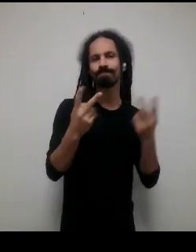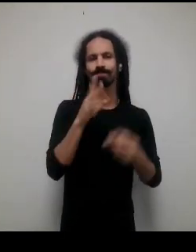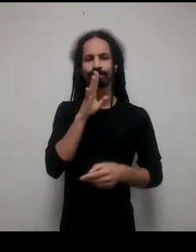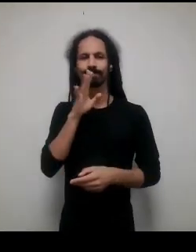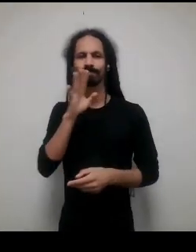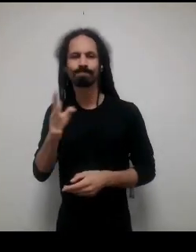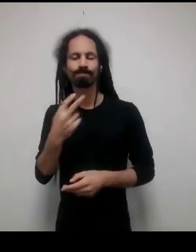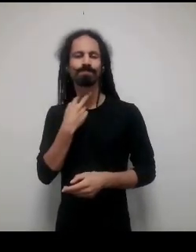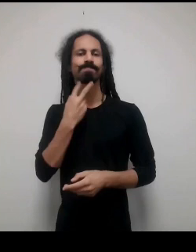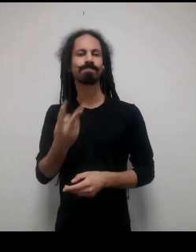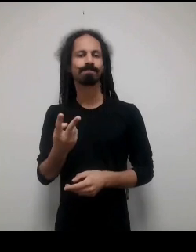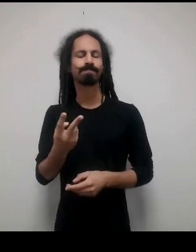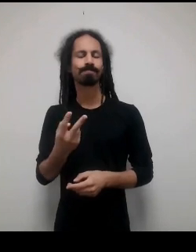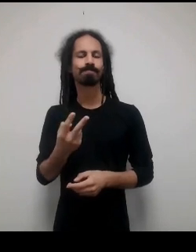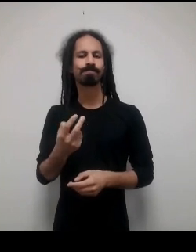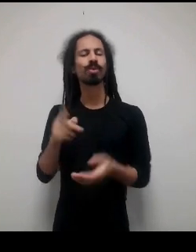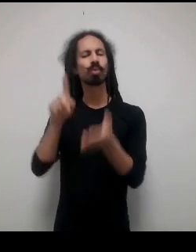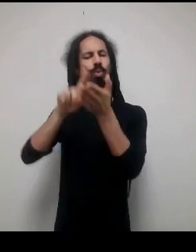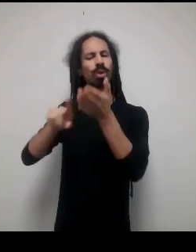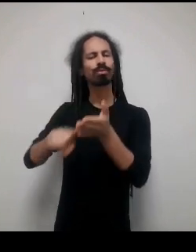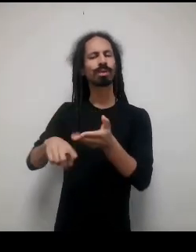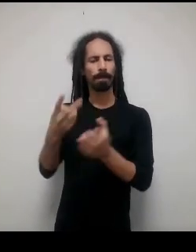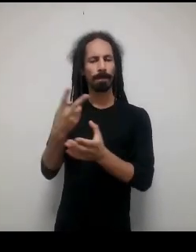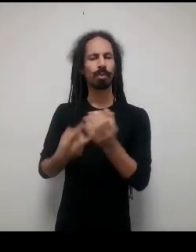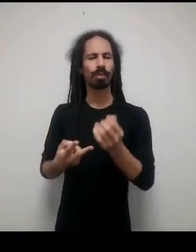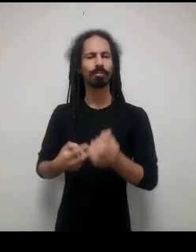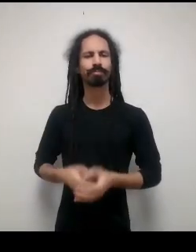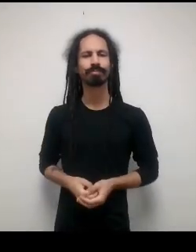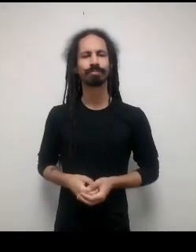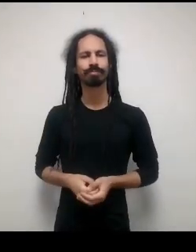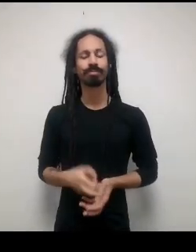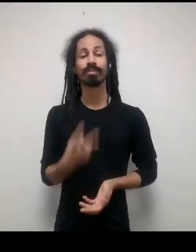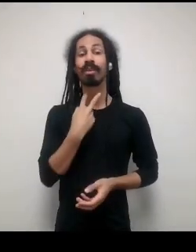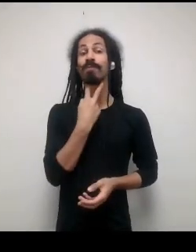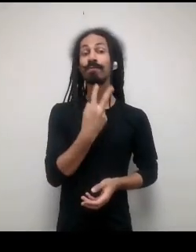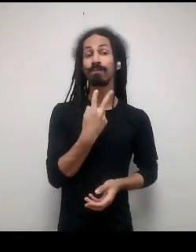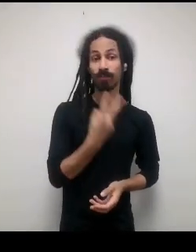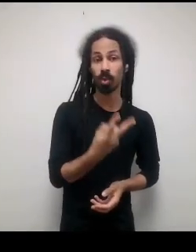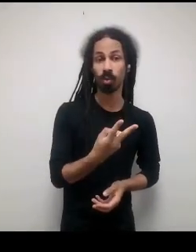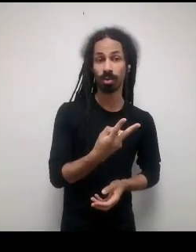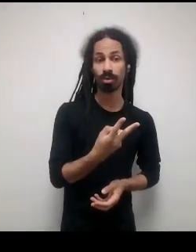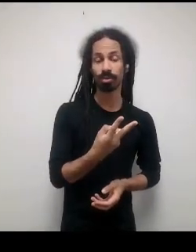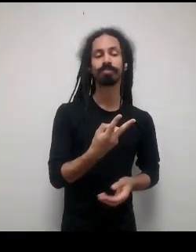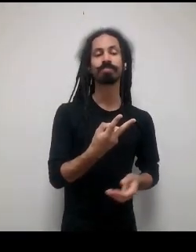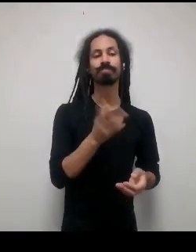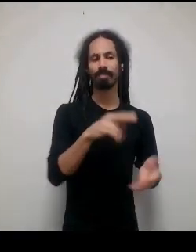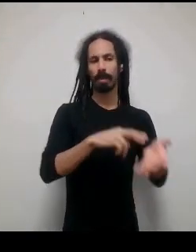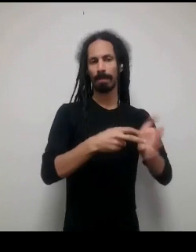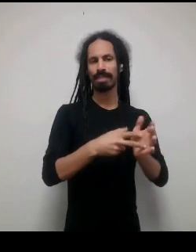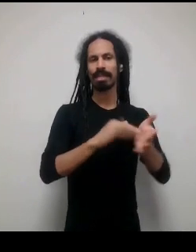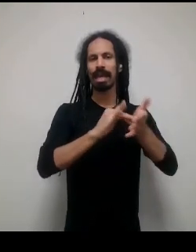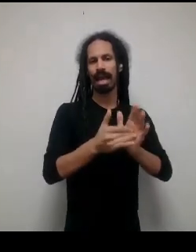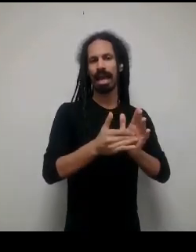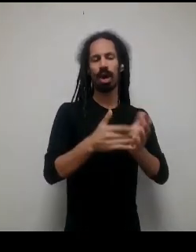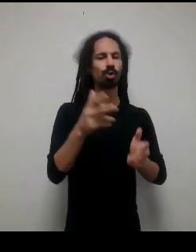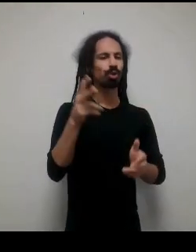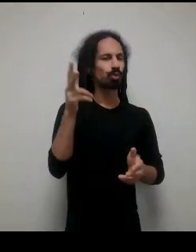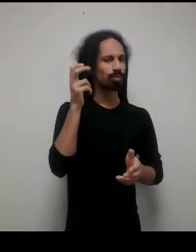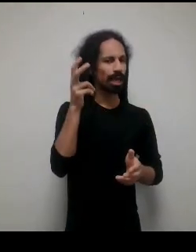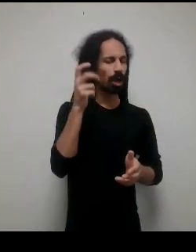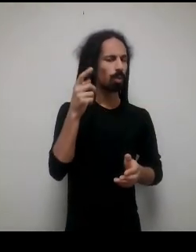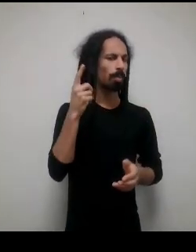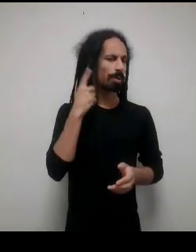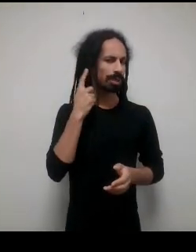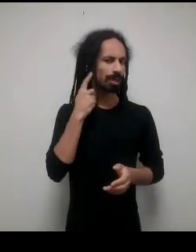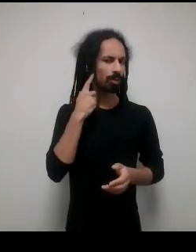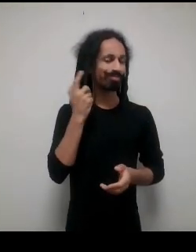each of these in turn. Vocal elements are referring to how you sound. How you sound will have an impact on